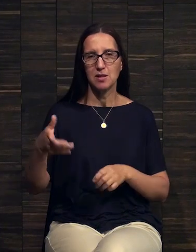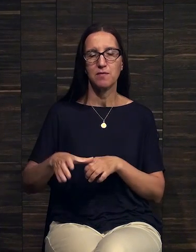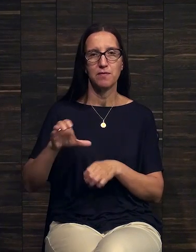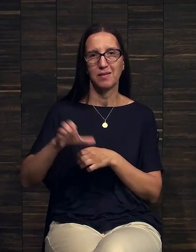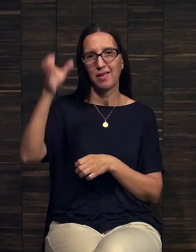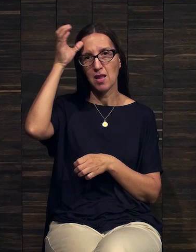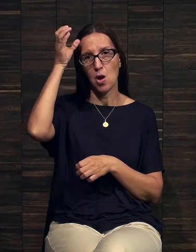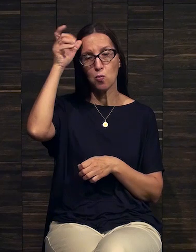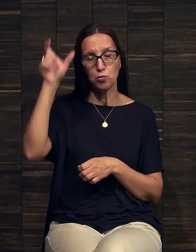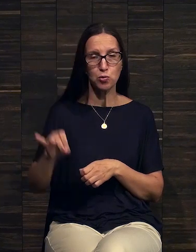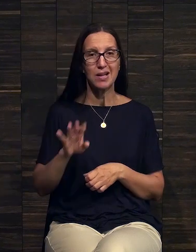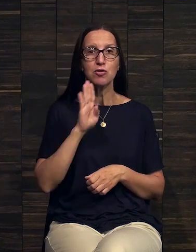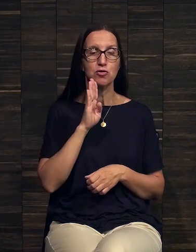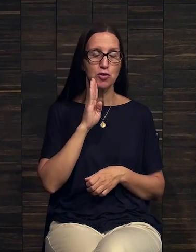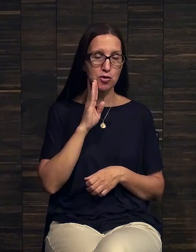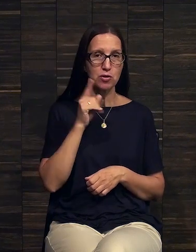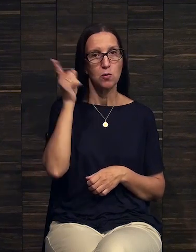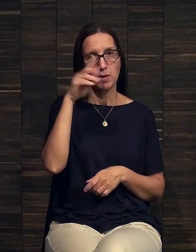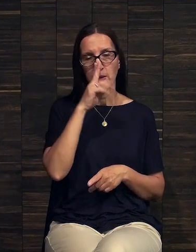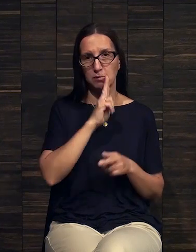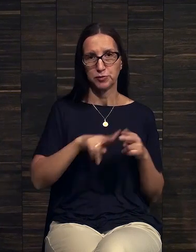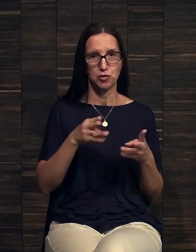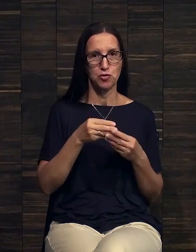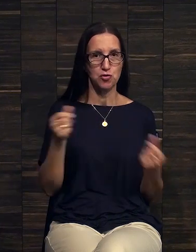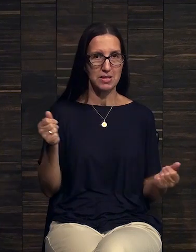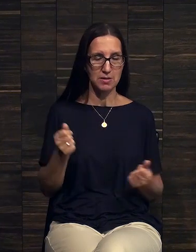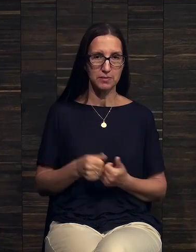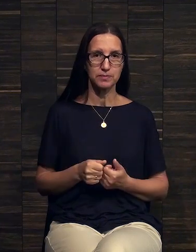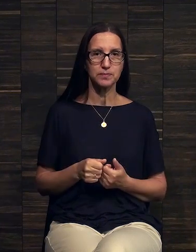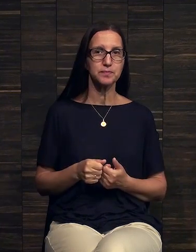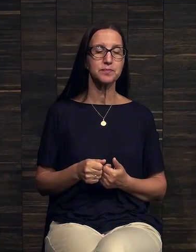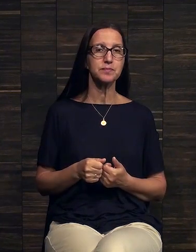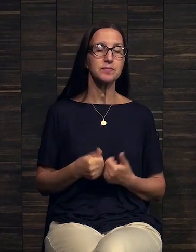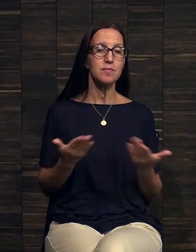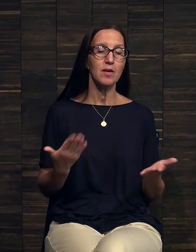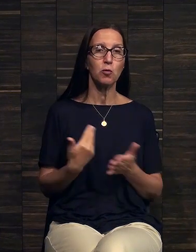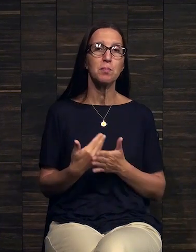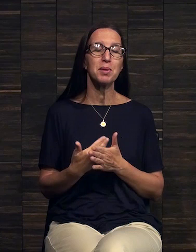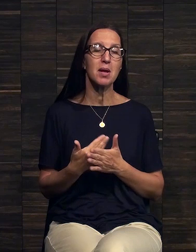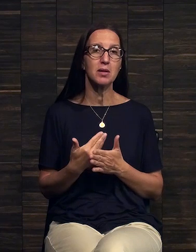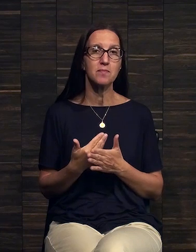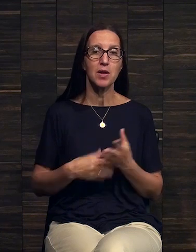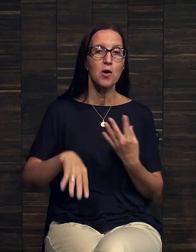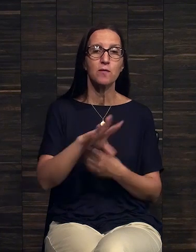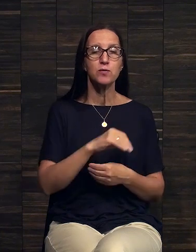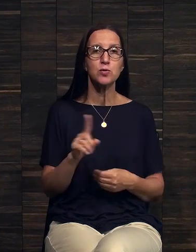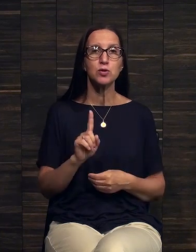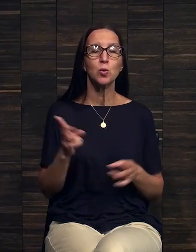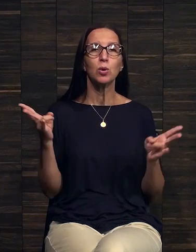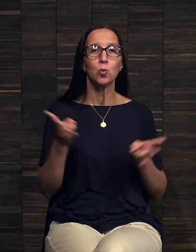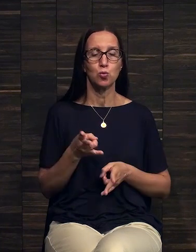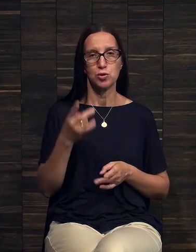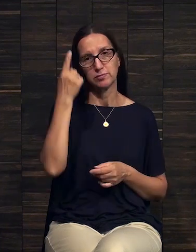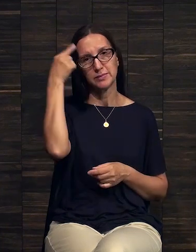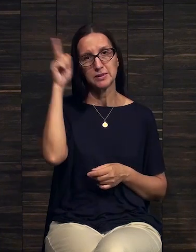just fighting with firebands and women, a woman who can disappear, and genius scientists, these